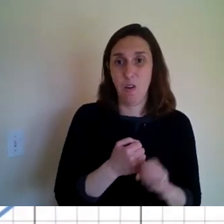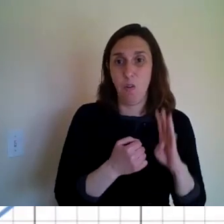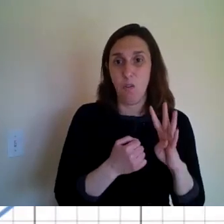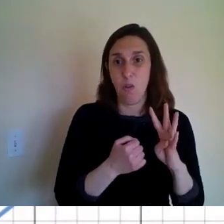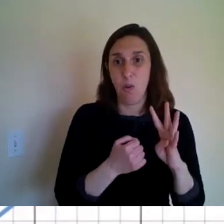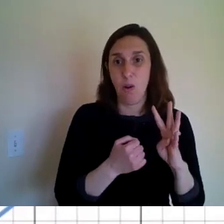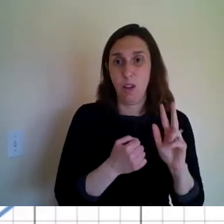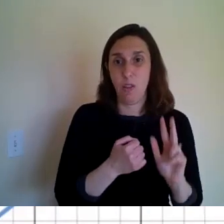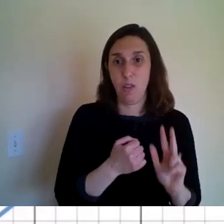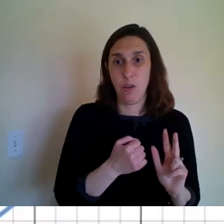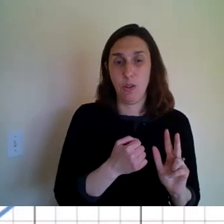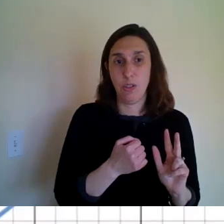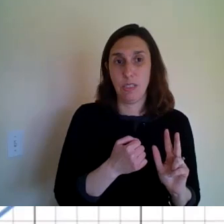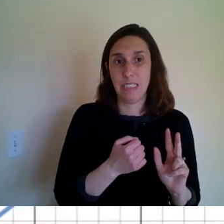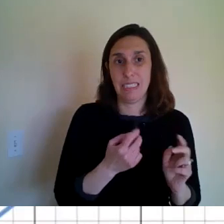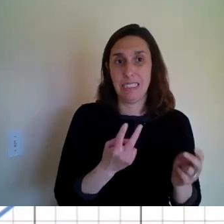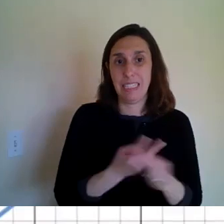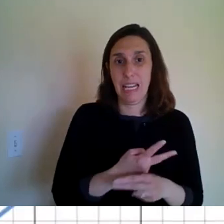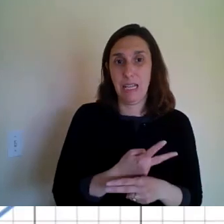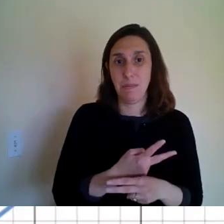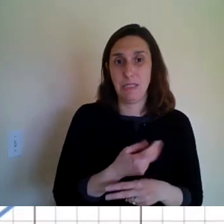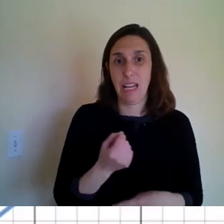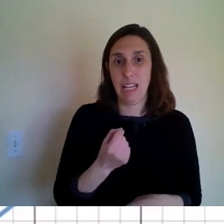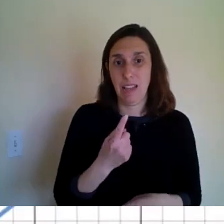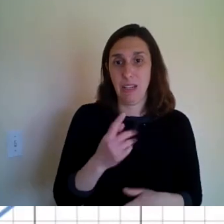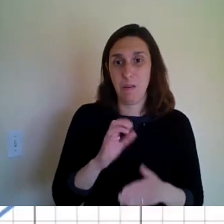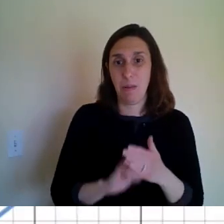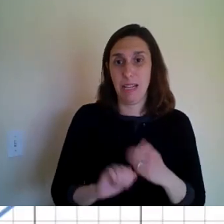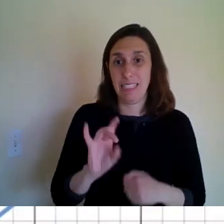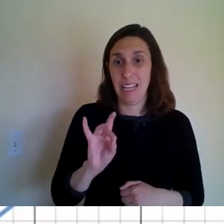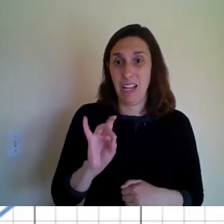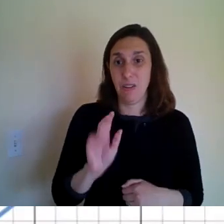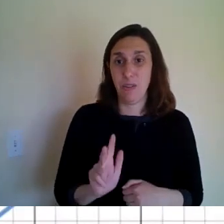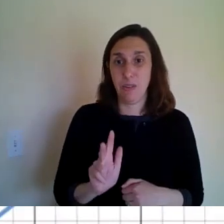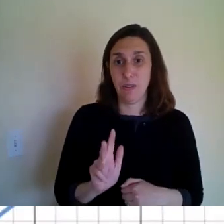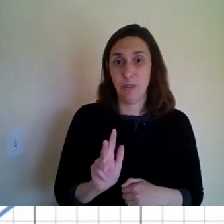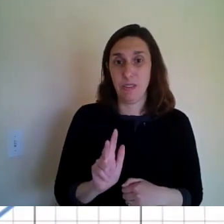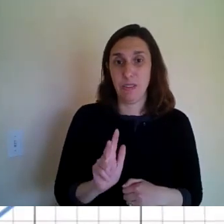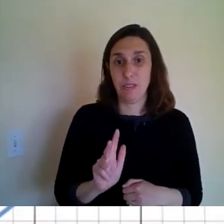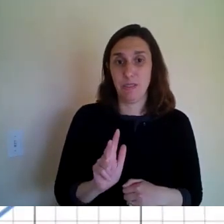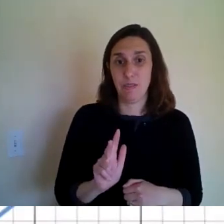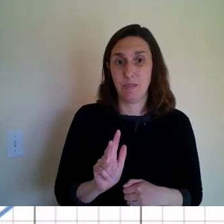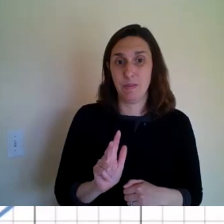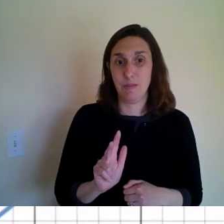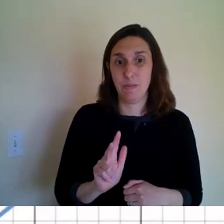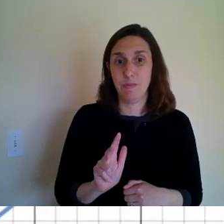4/3 times 11 minus 8/3, or I get